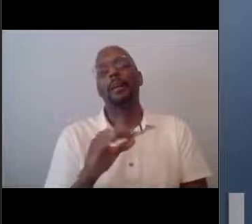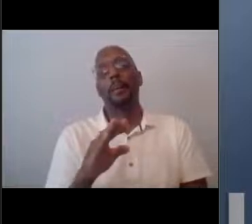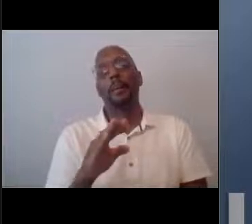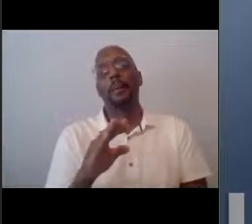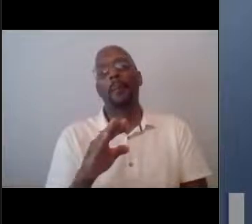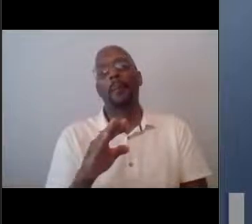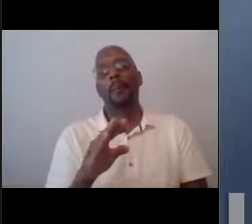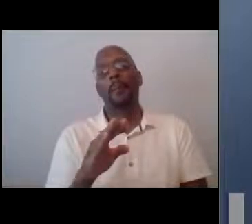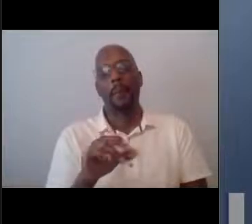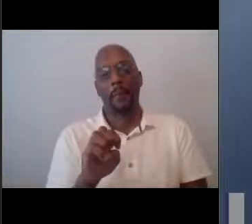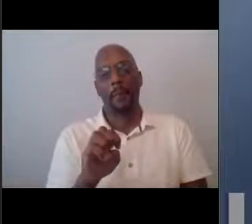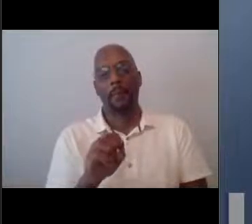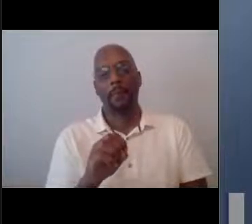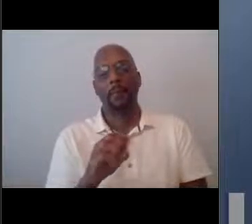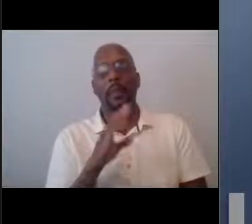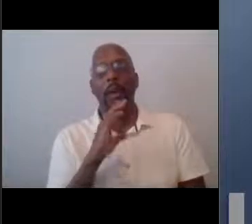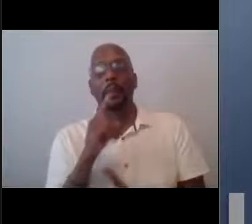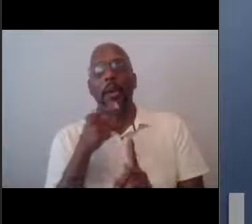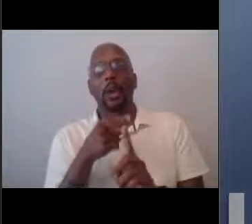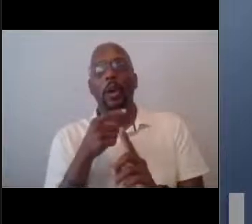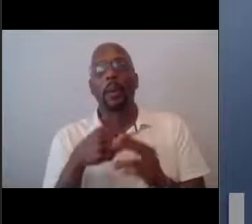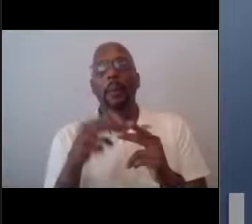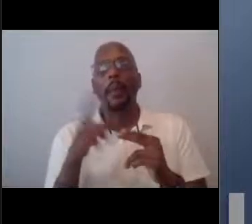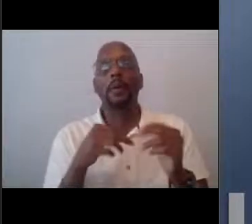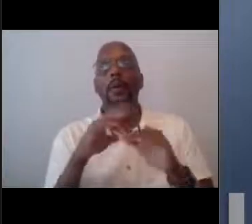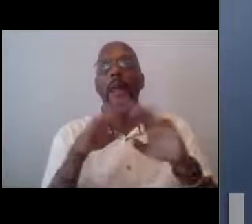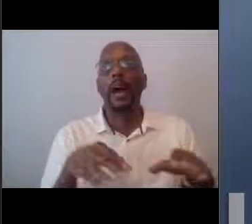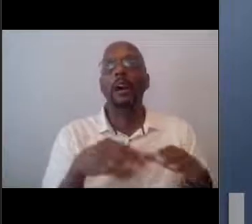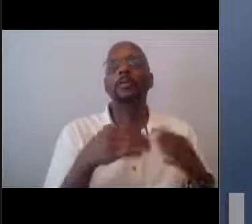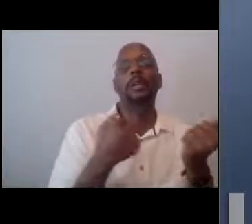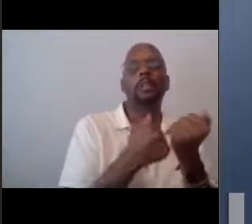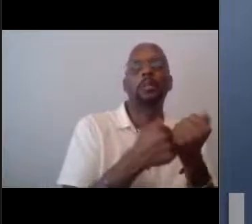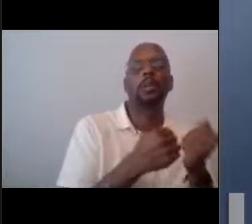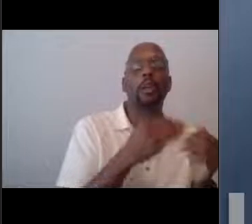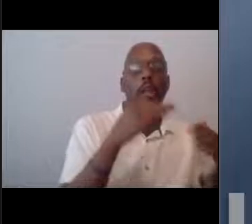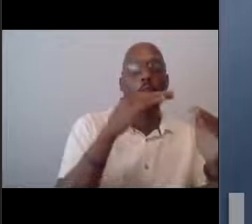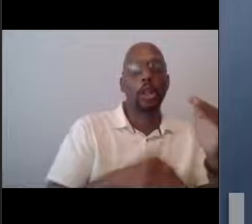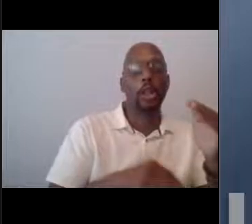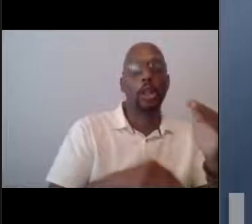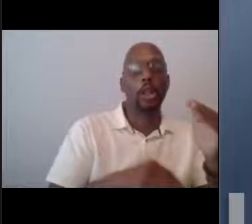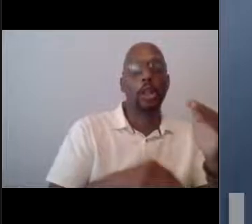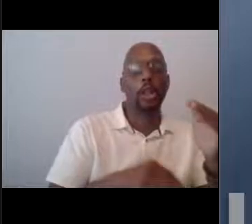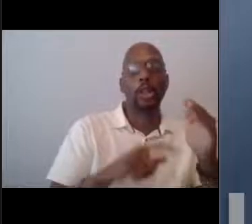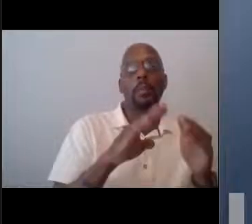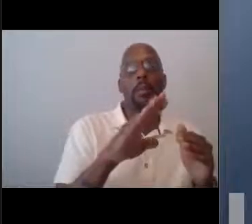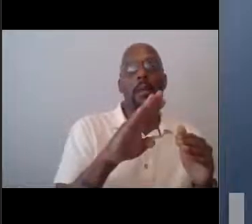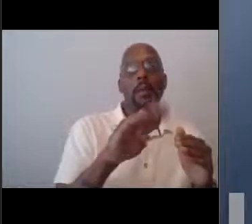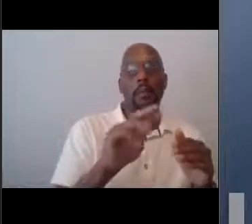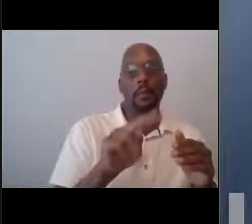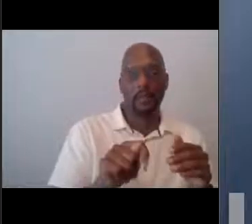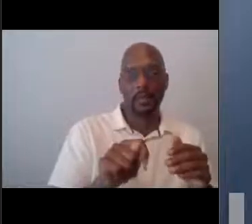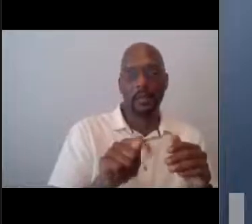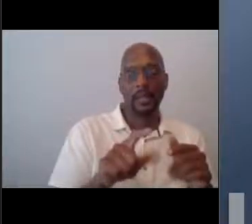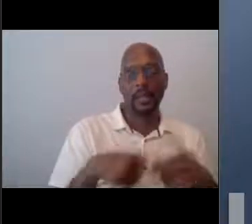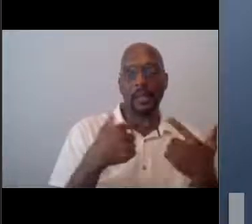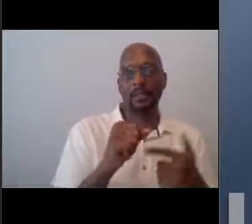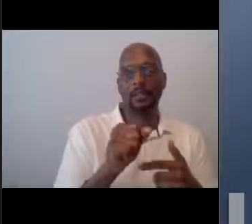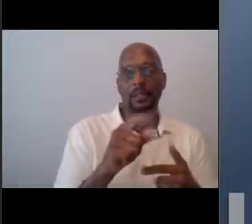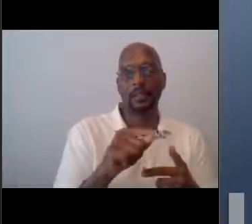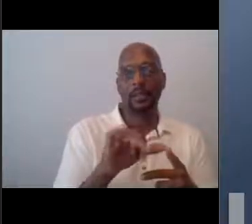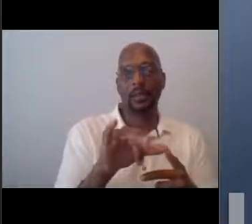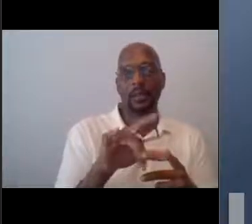of building housing that accounts for equity while supporting low VMT lifestyles, and investing in transportation projects